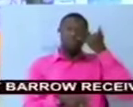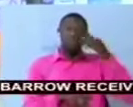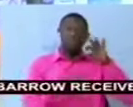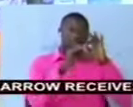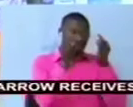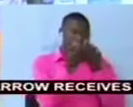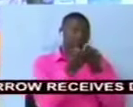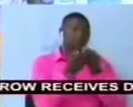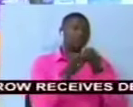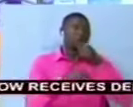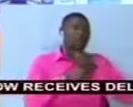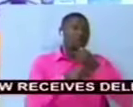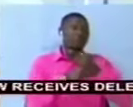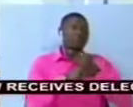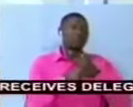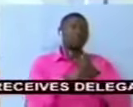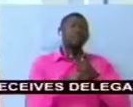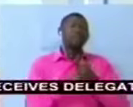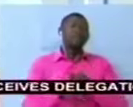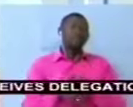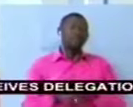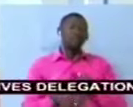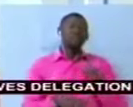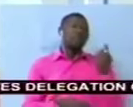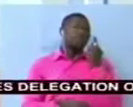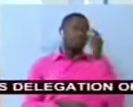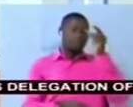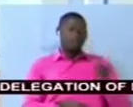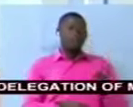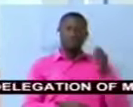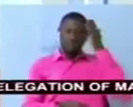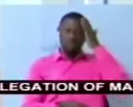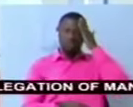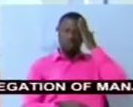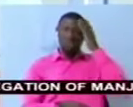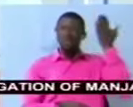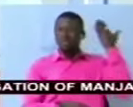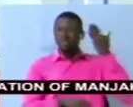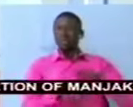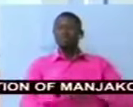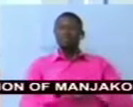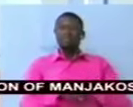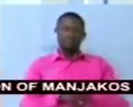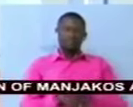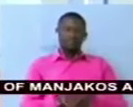I know better. You're suggesting that he was working for the drug squad at the time?